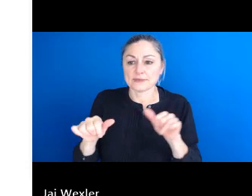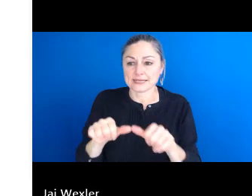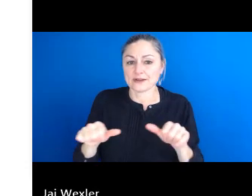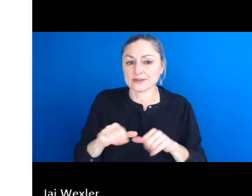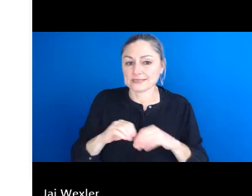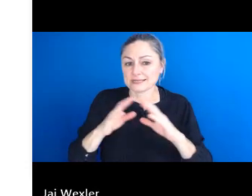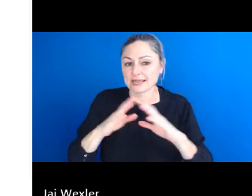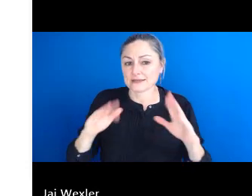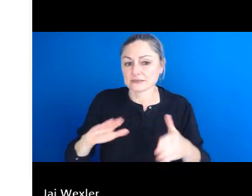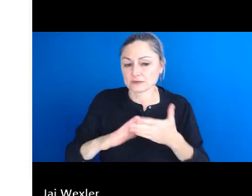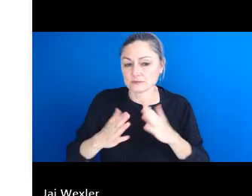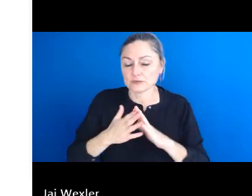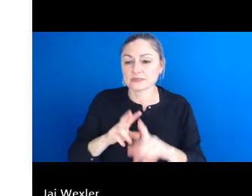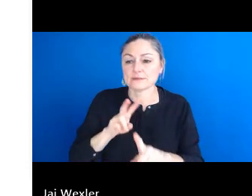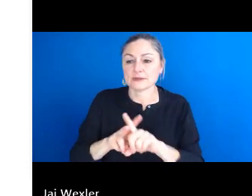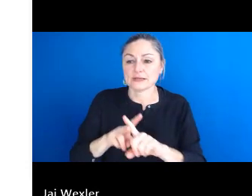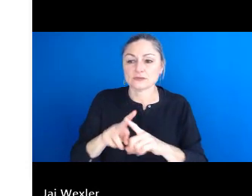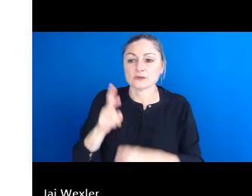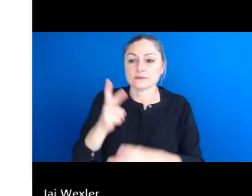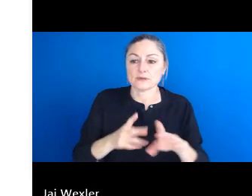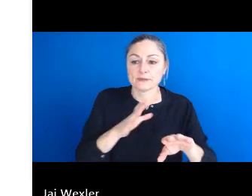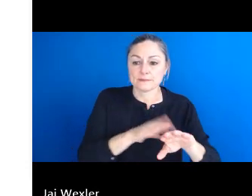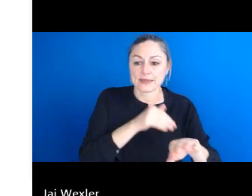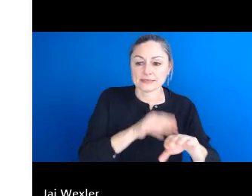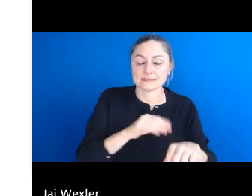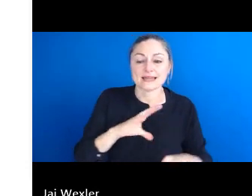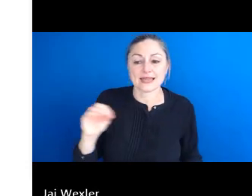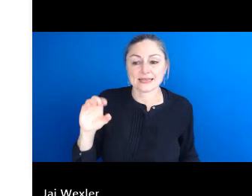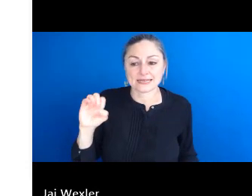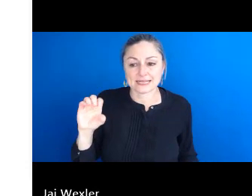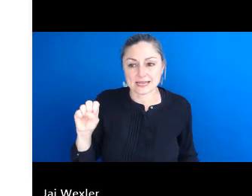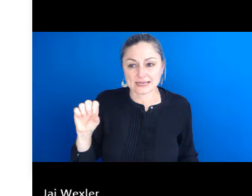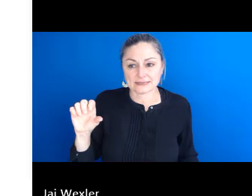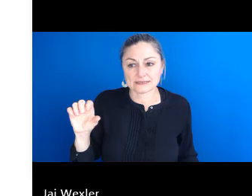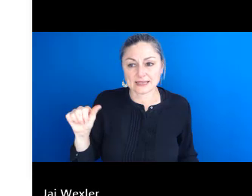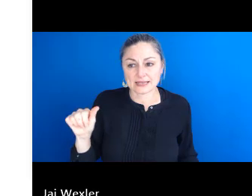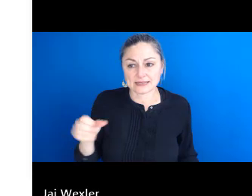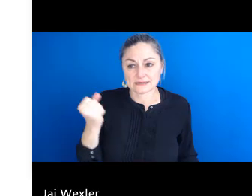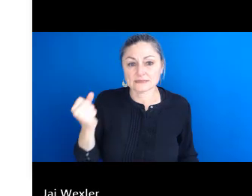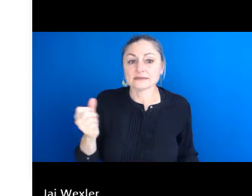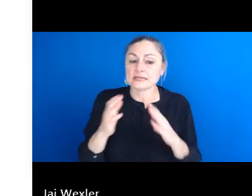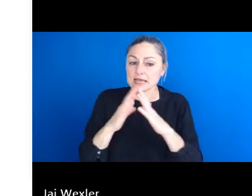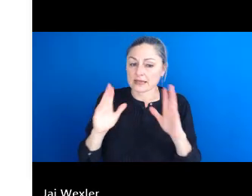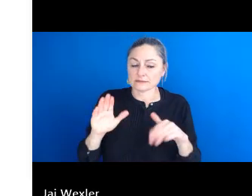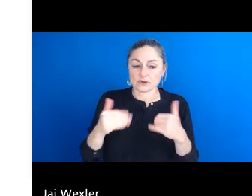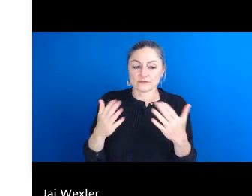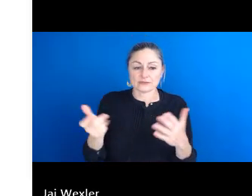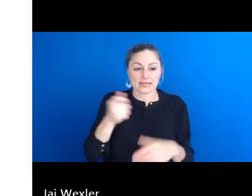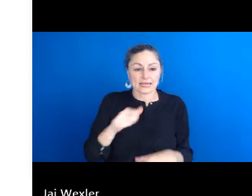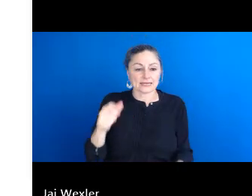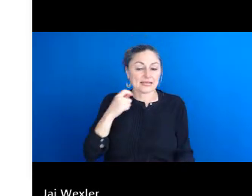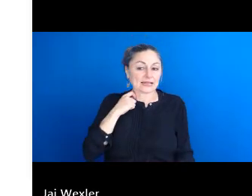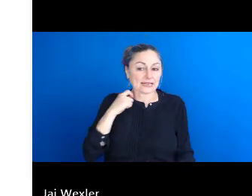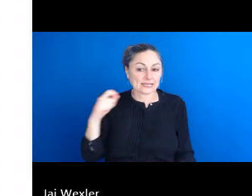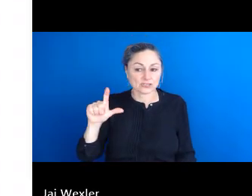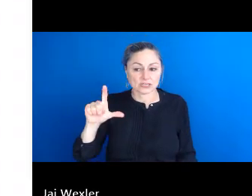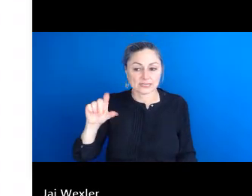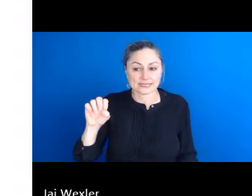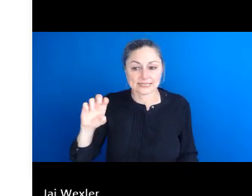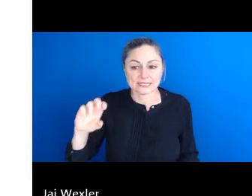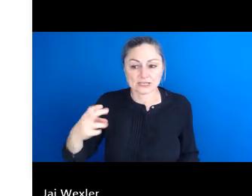community that would apply to both pets and ESAs. A housing provider would want to make sure that any leash laws or rules are